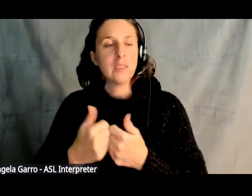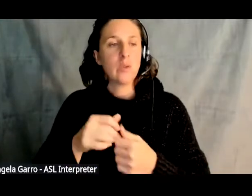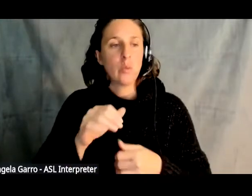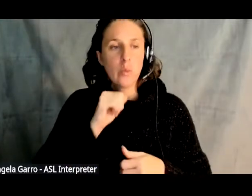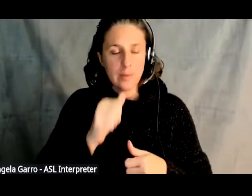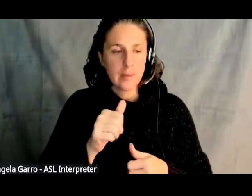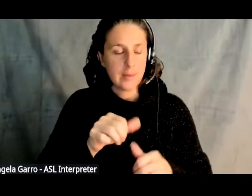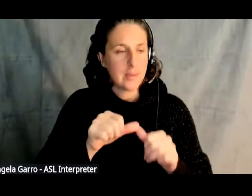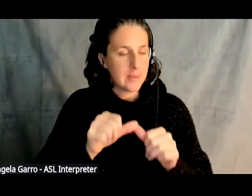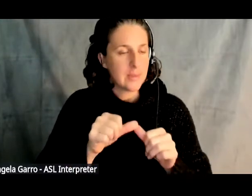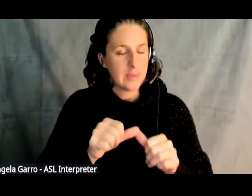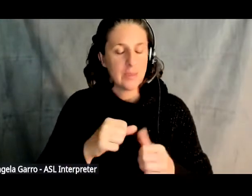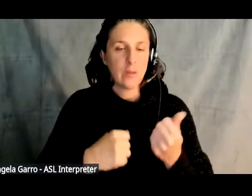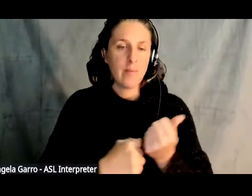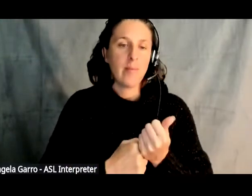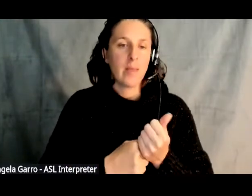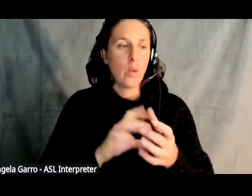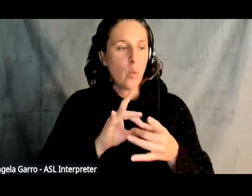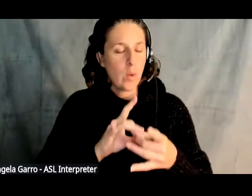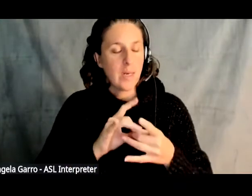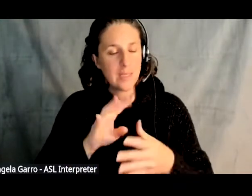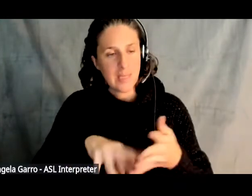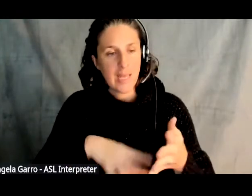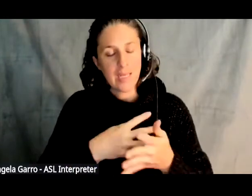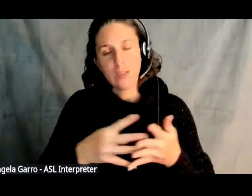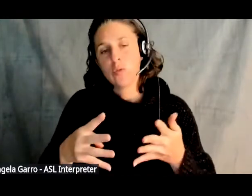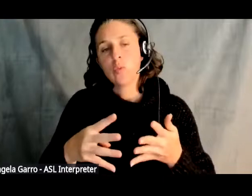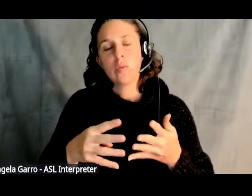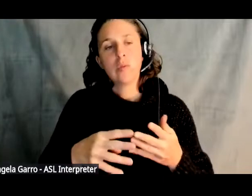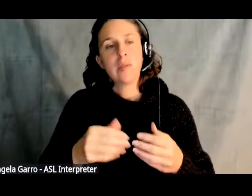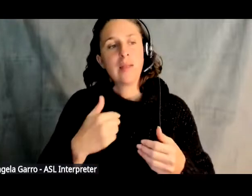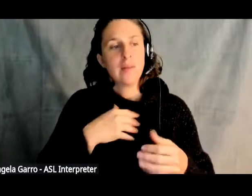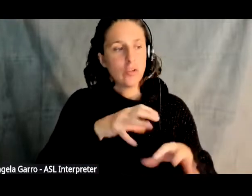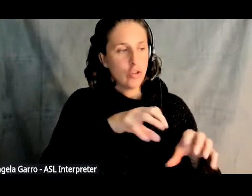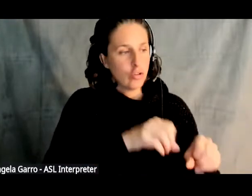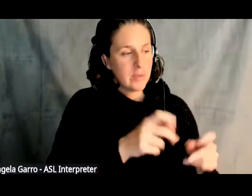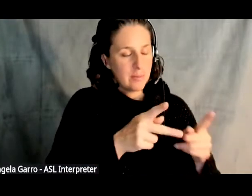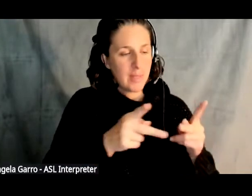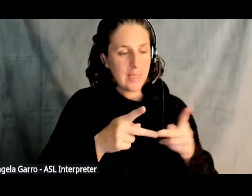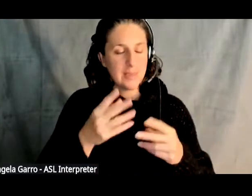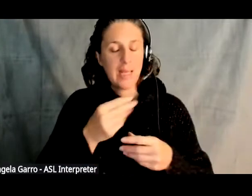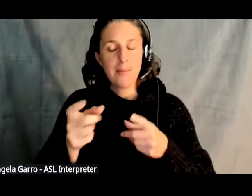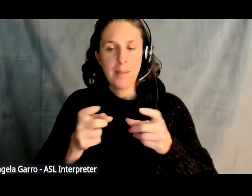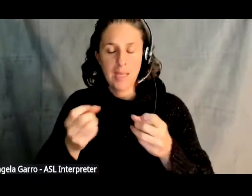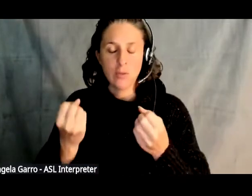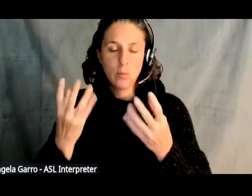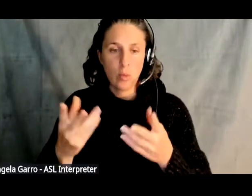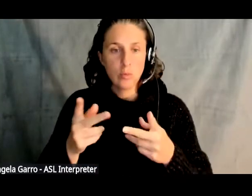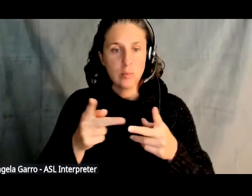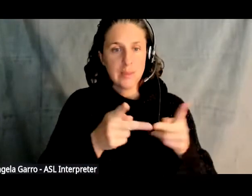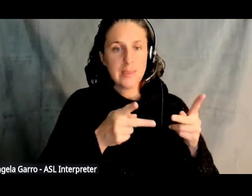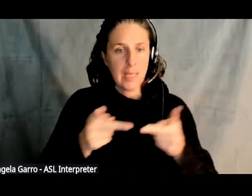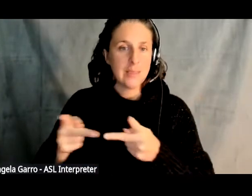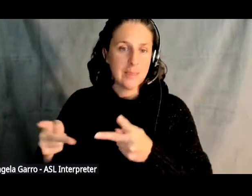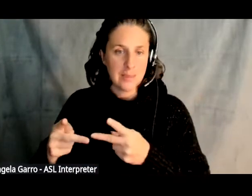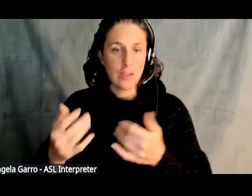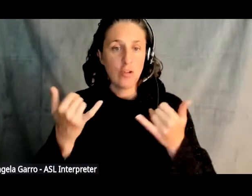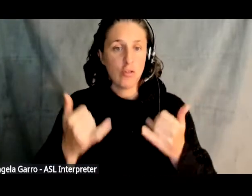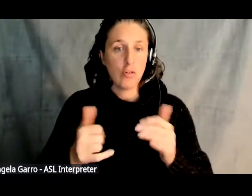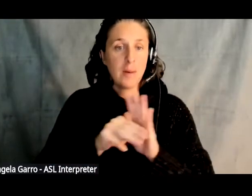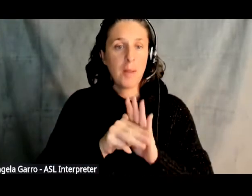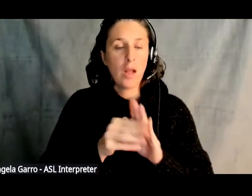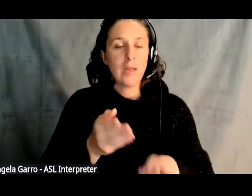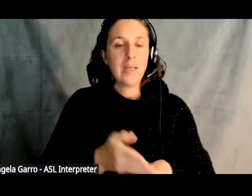support, coordinating schedules, securing spaces, and managing multiple sites. The current model